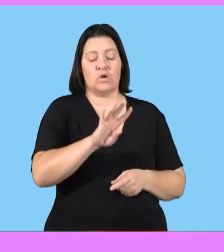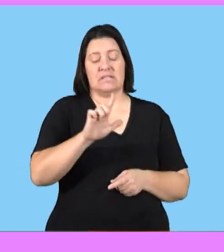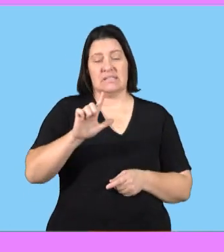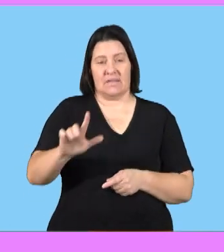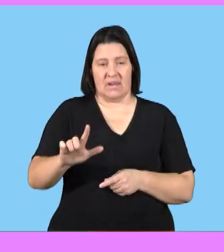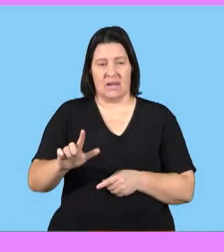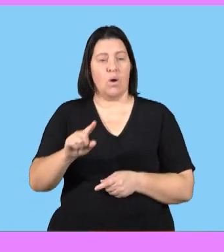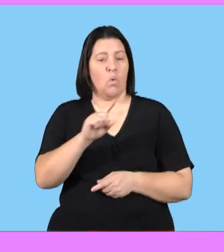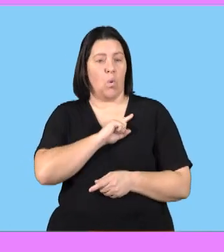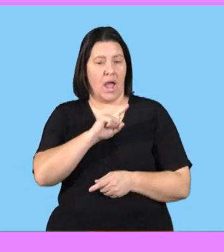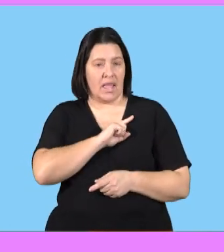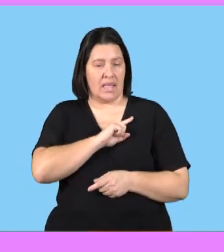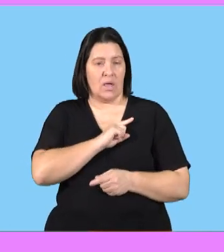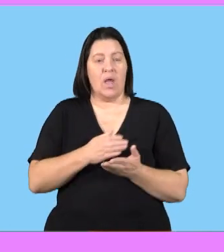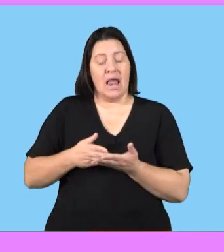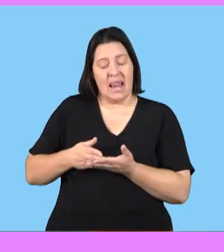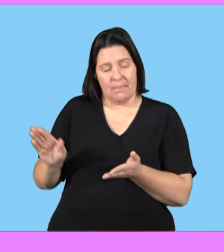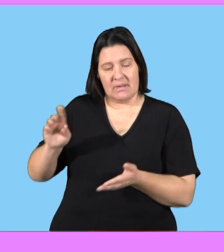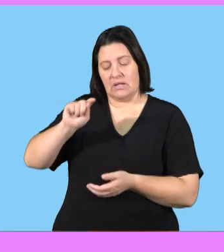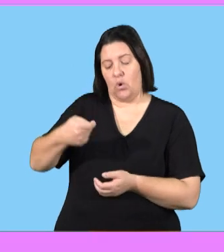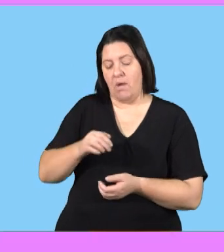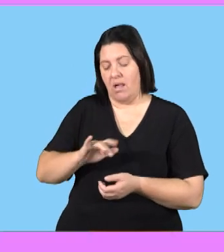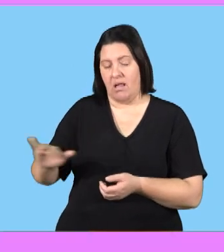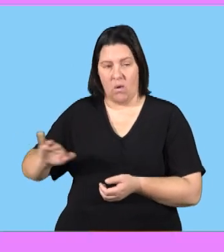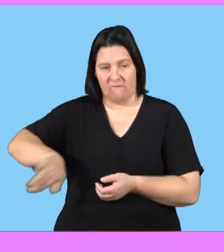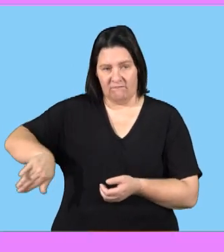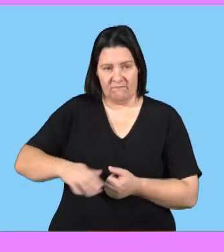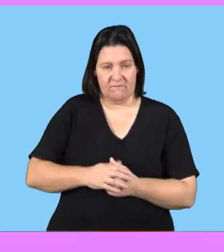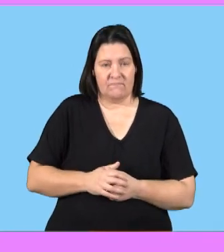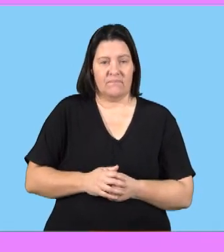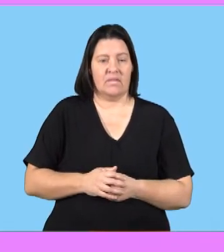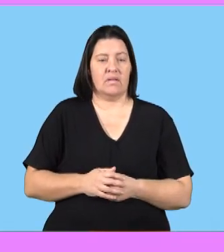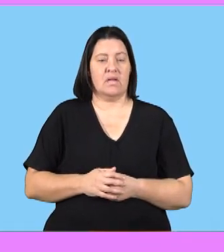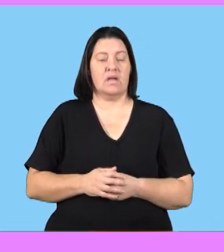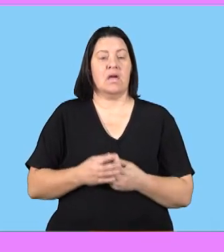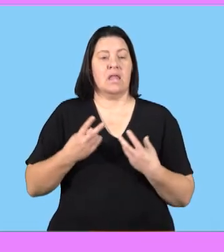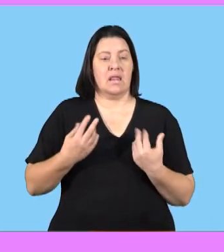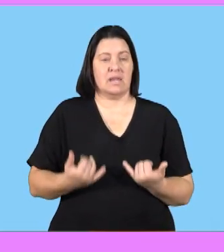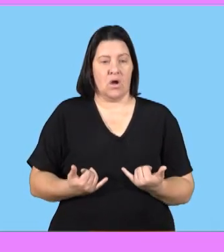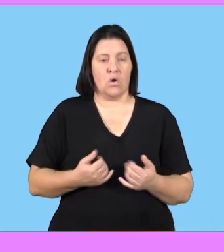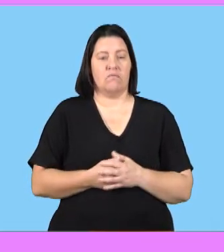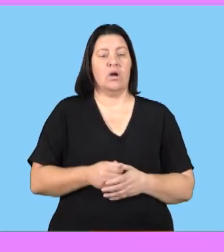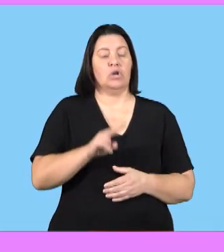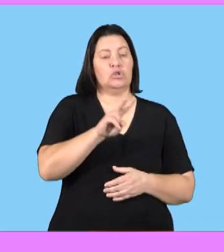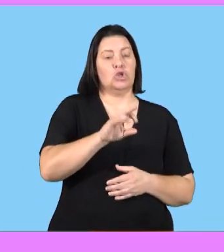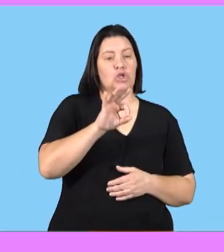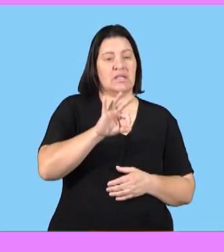is 47 because we've eliminated 32. And now we continue. For